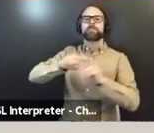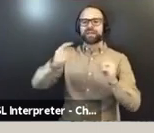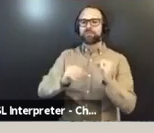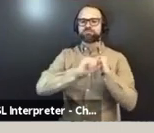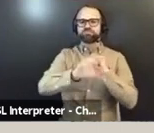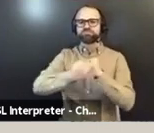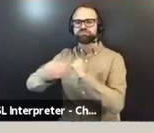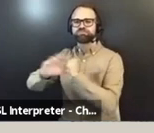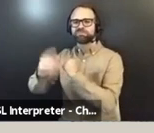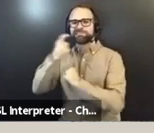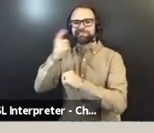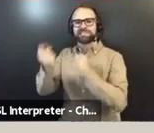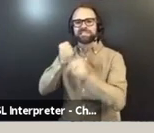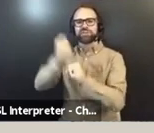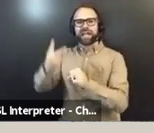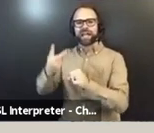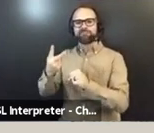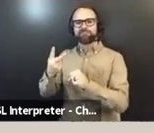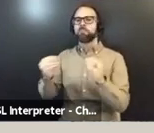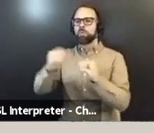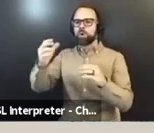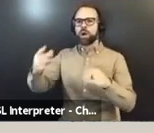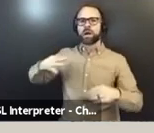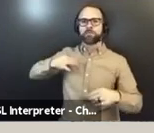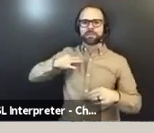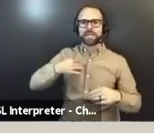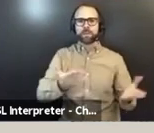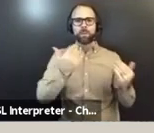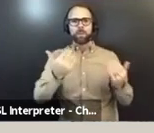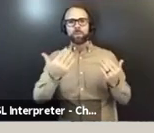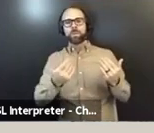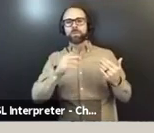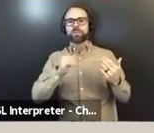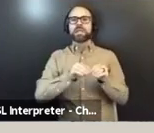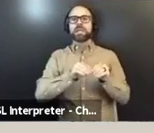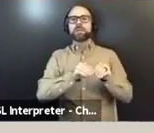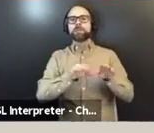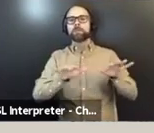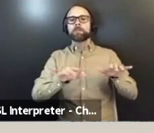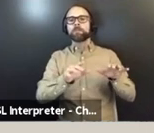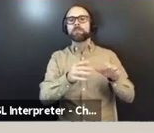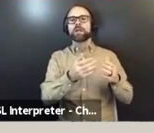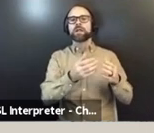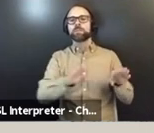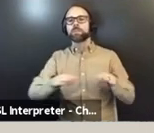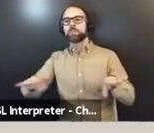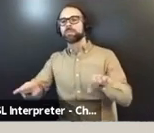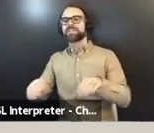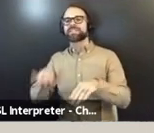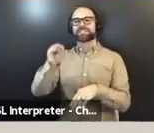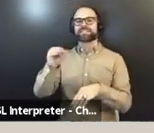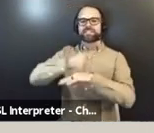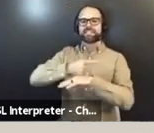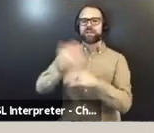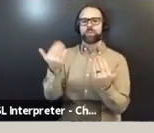the last year and a half. They're getting a lot more companies applying for it, and they're spreading the love a little bit more. It's a 60-day turnaround, but I've seen companies